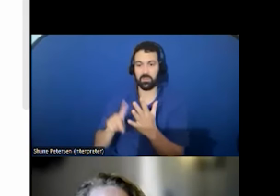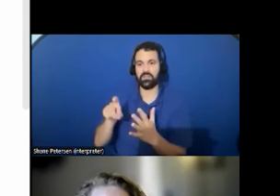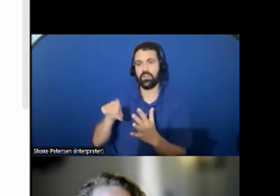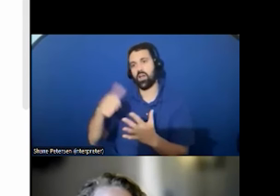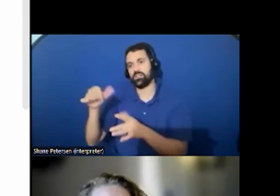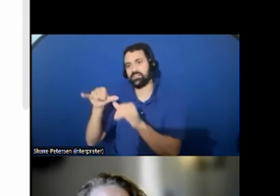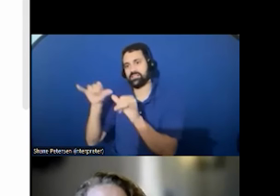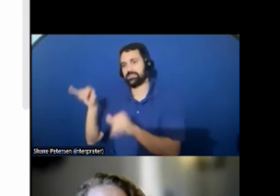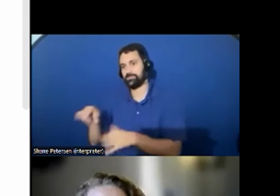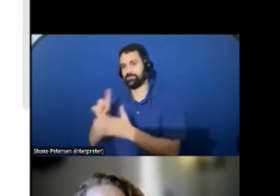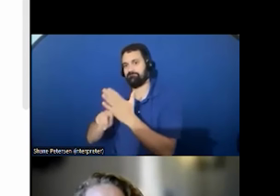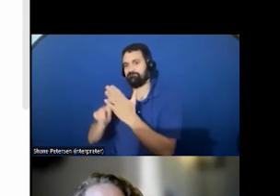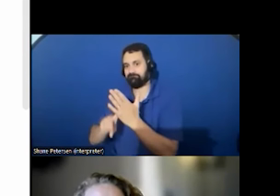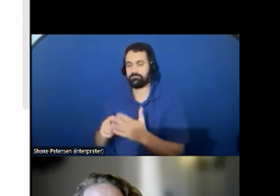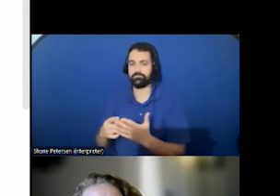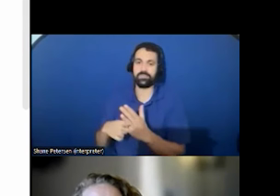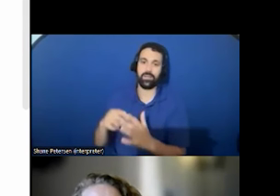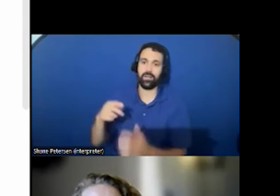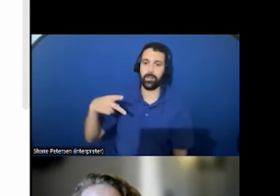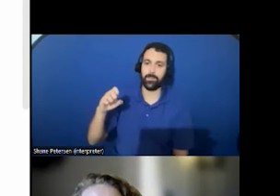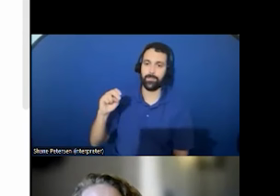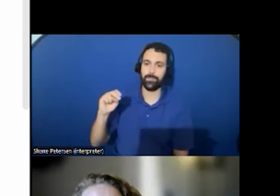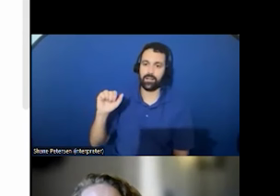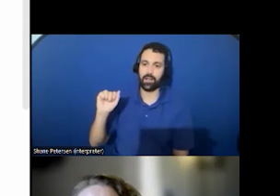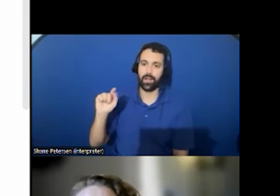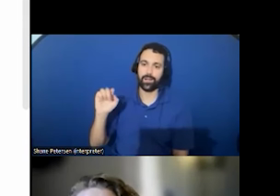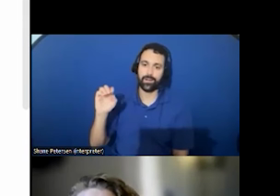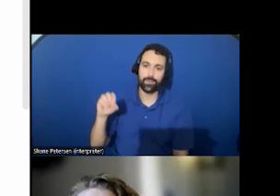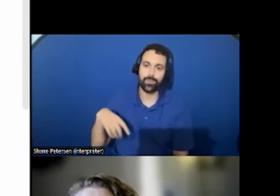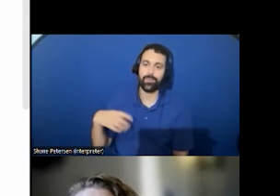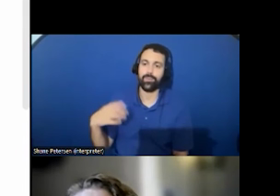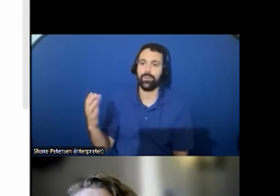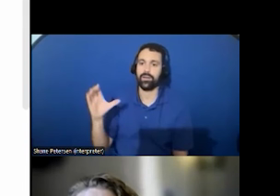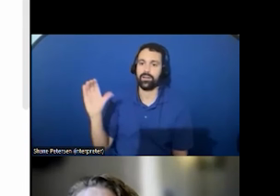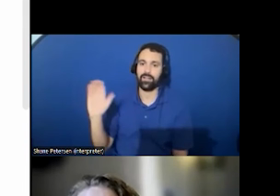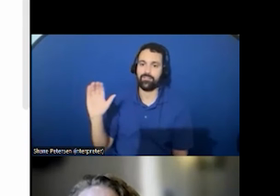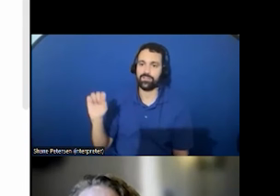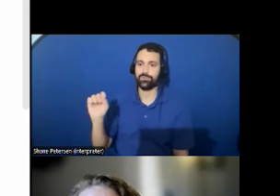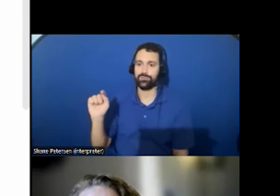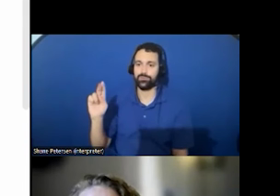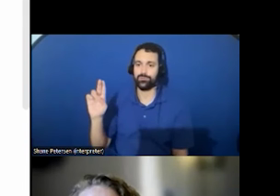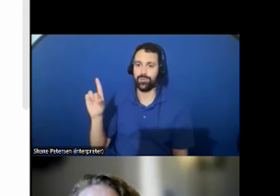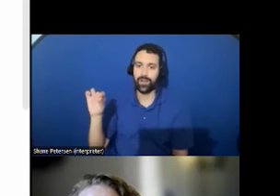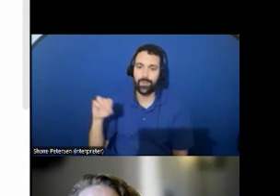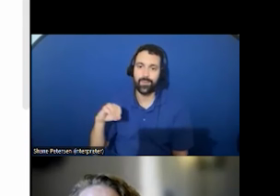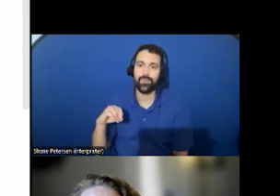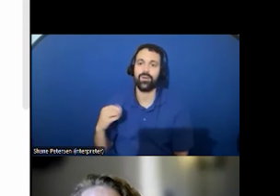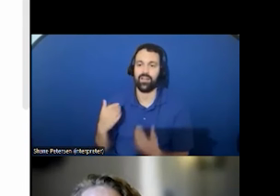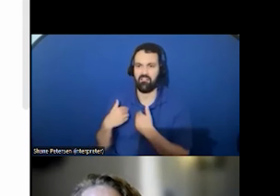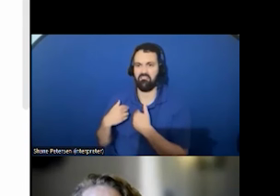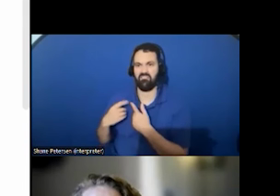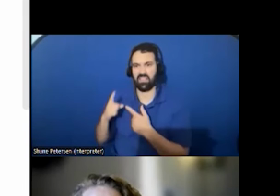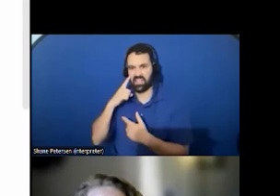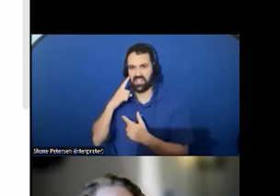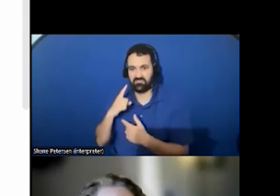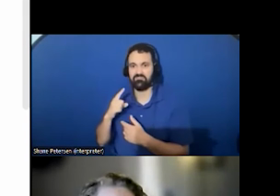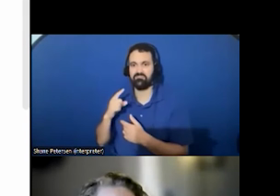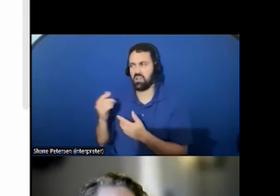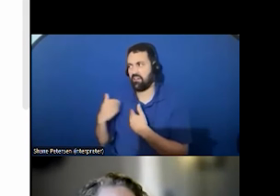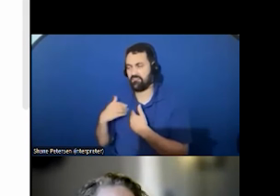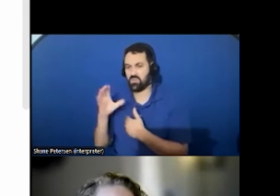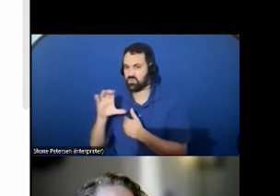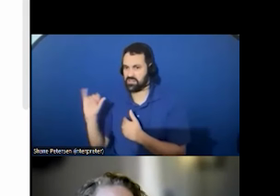system, like Panopto or Canvas Studio has in captions, closed captions